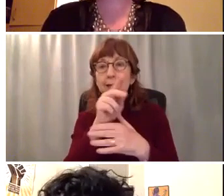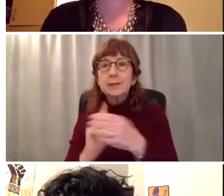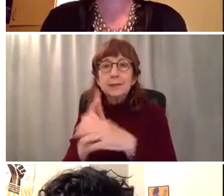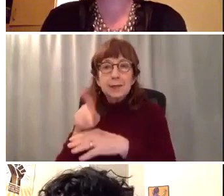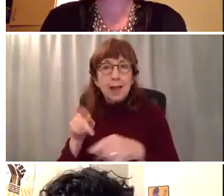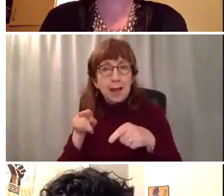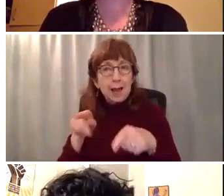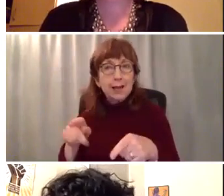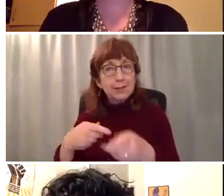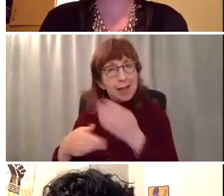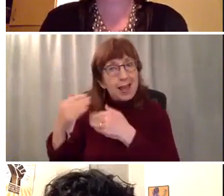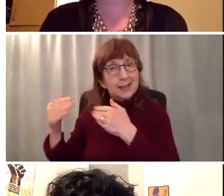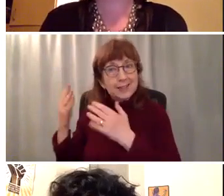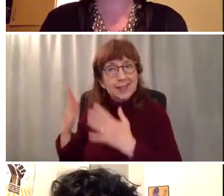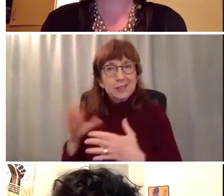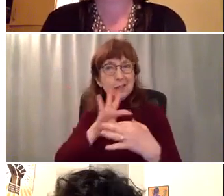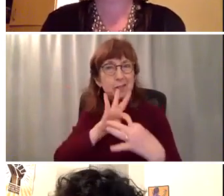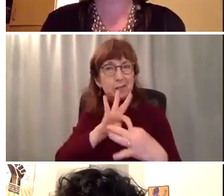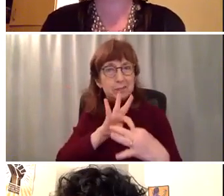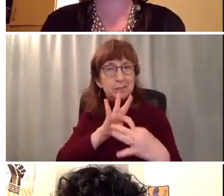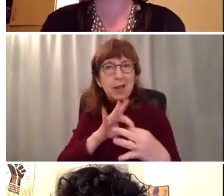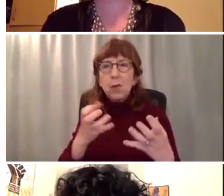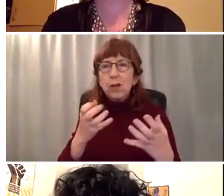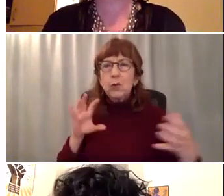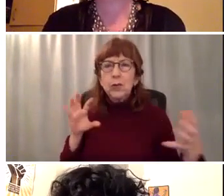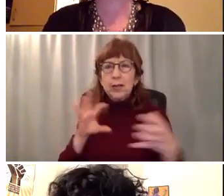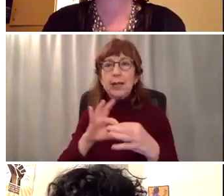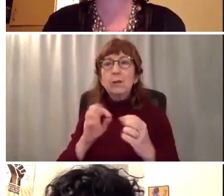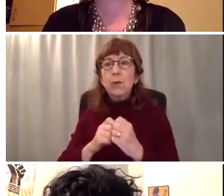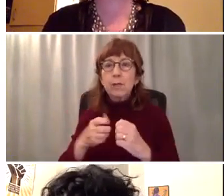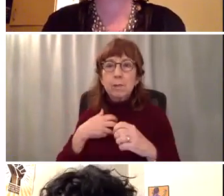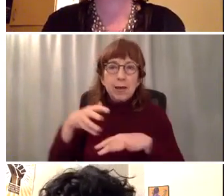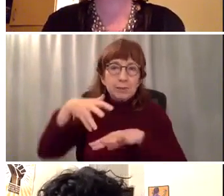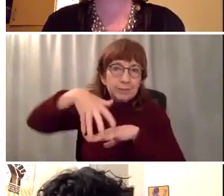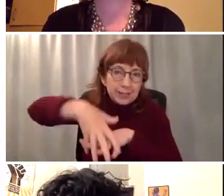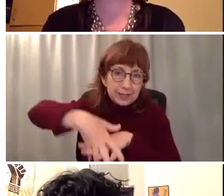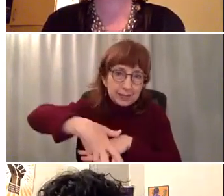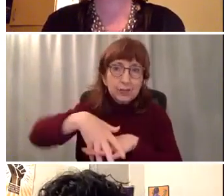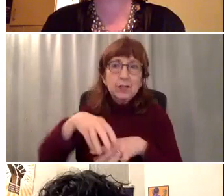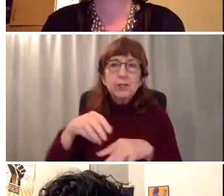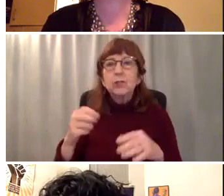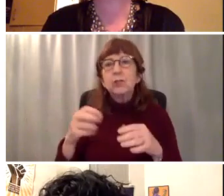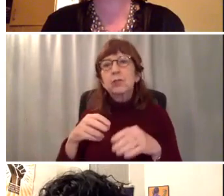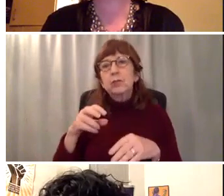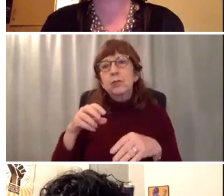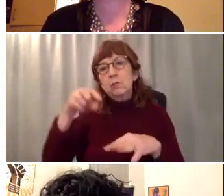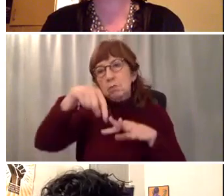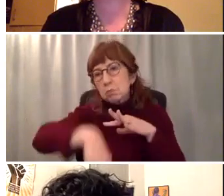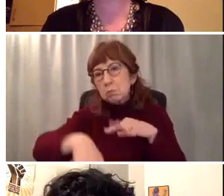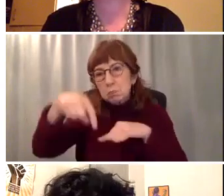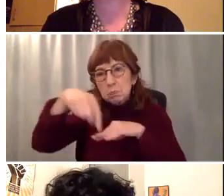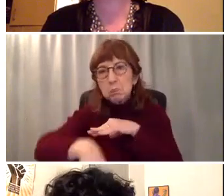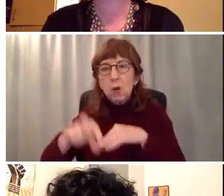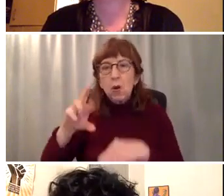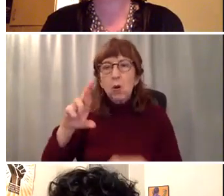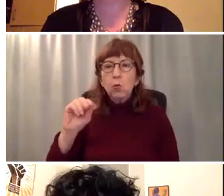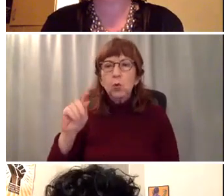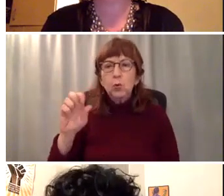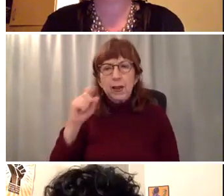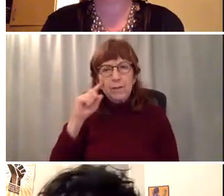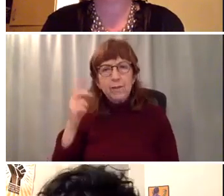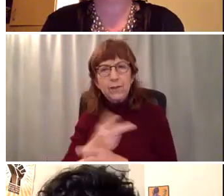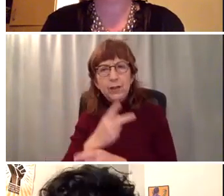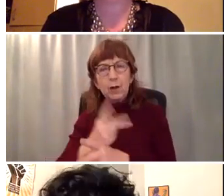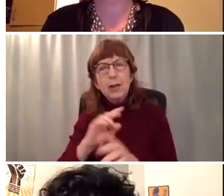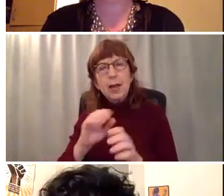that, I kind of wanted to also reconnect with my own indigenous roots, and also like figure out how I could honor